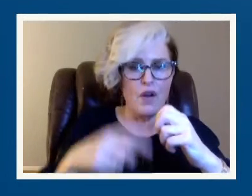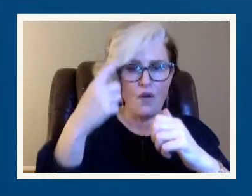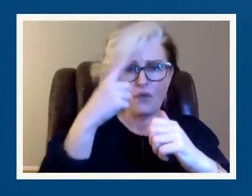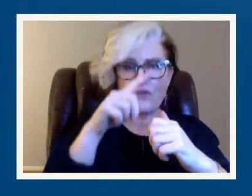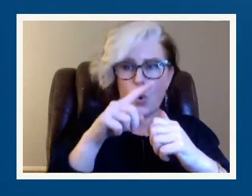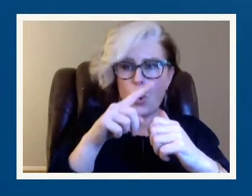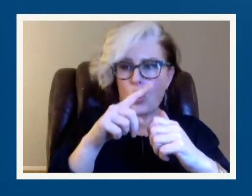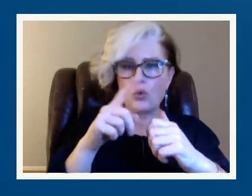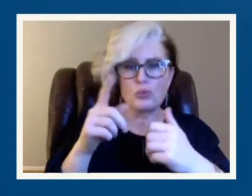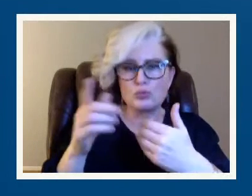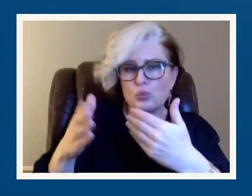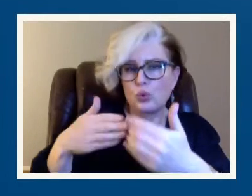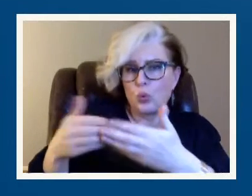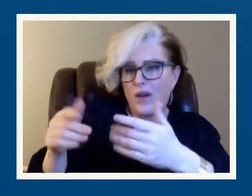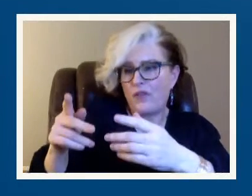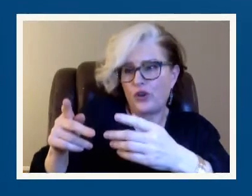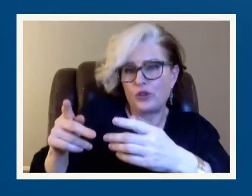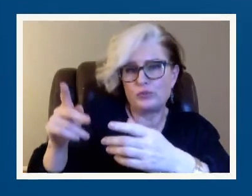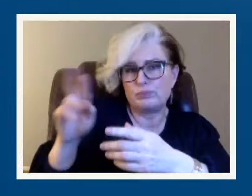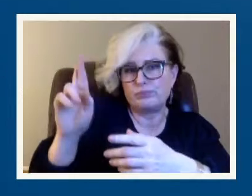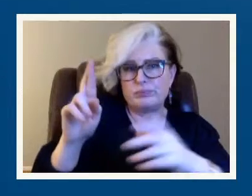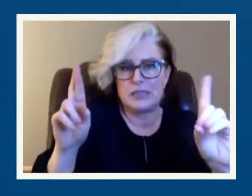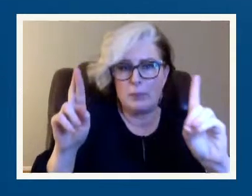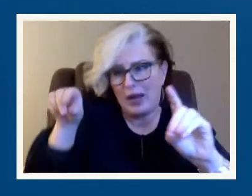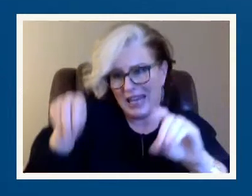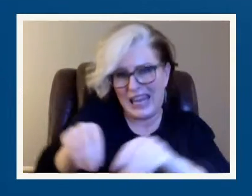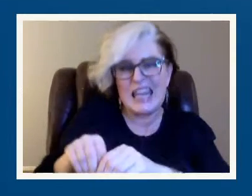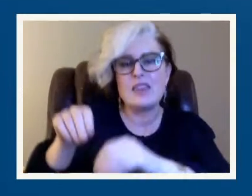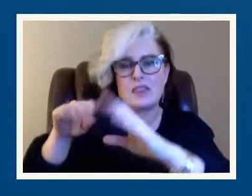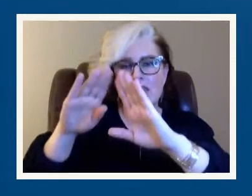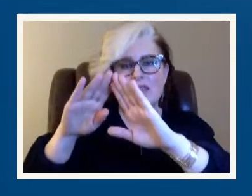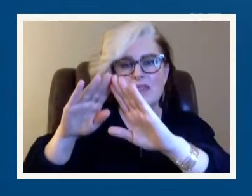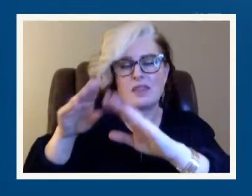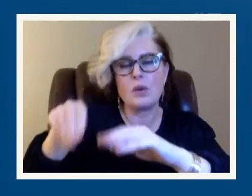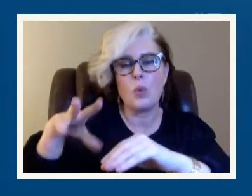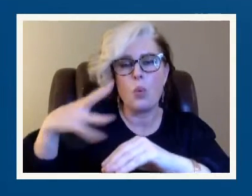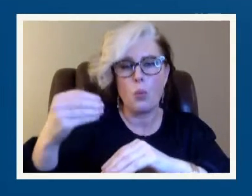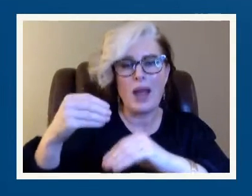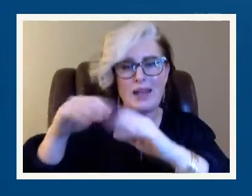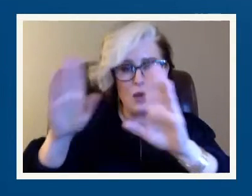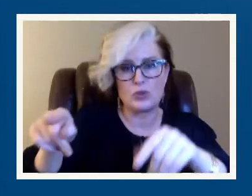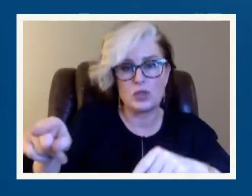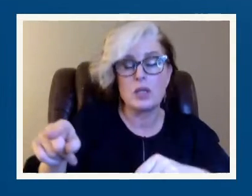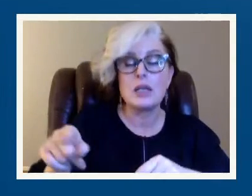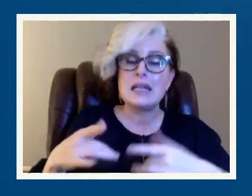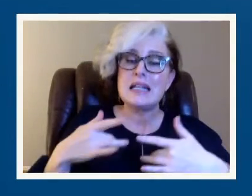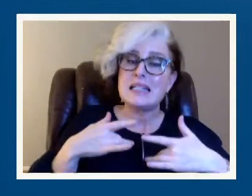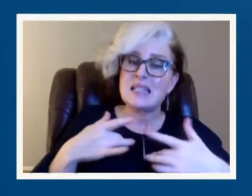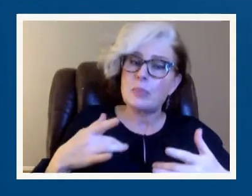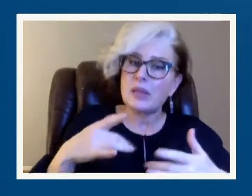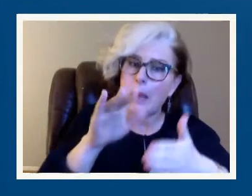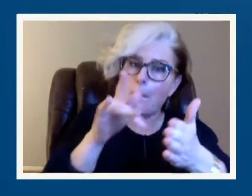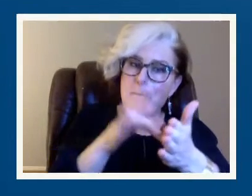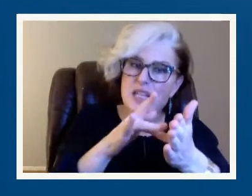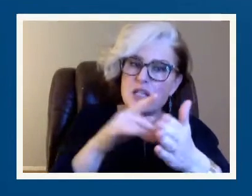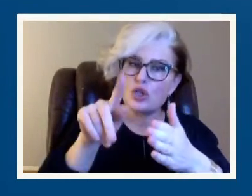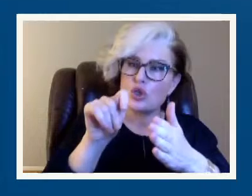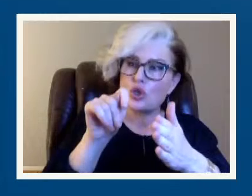for whichever party is in the White House. And typically midterms are tougher on